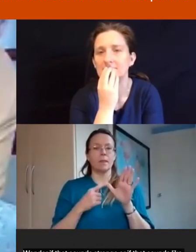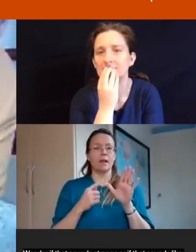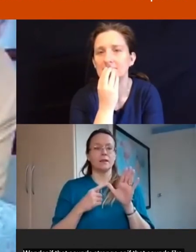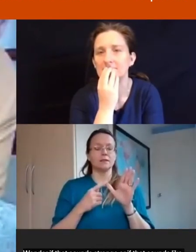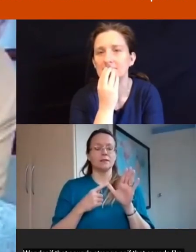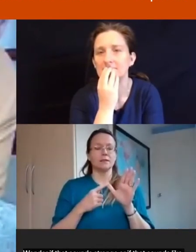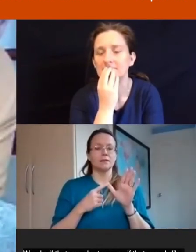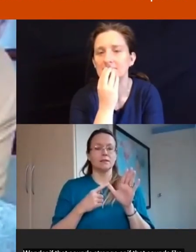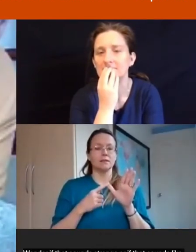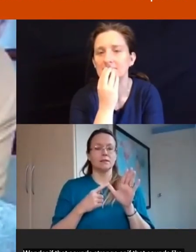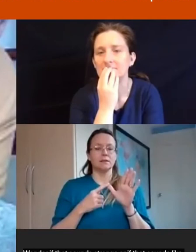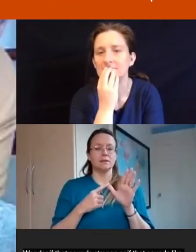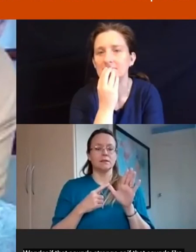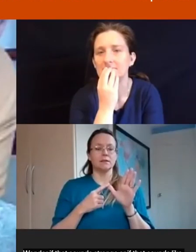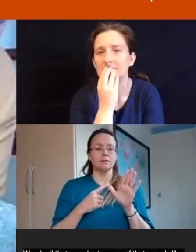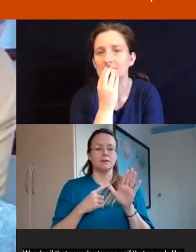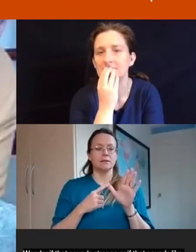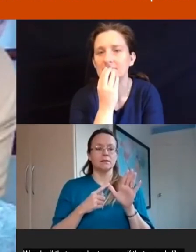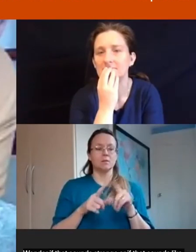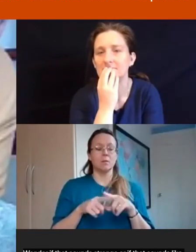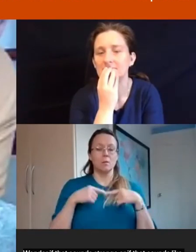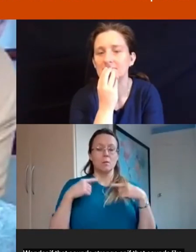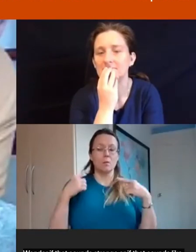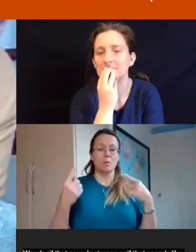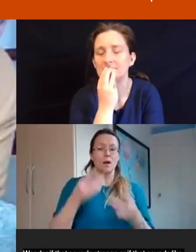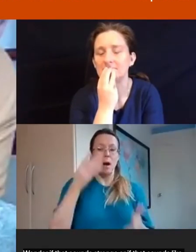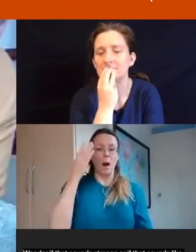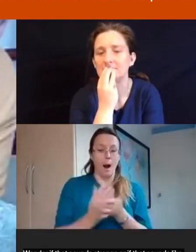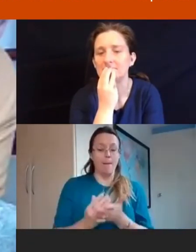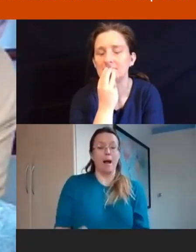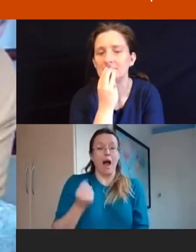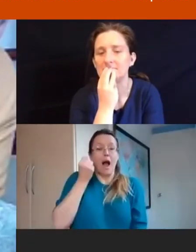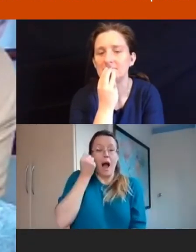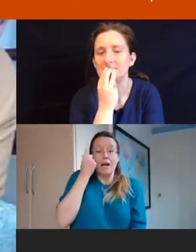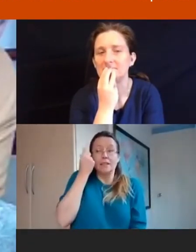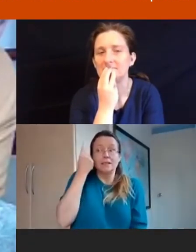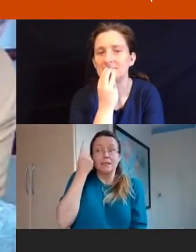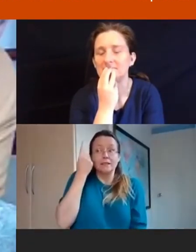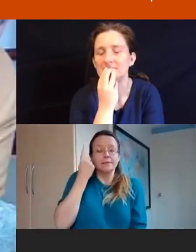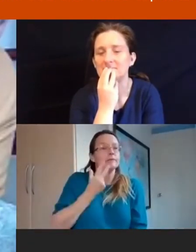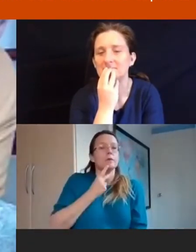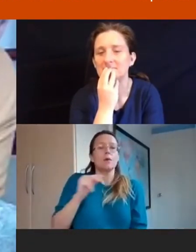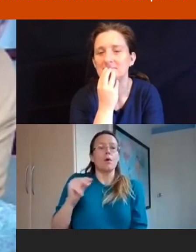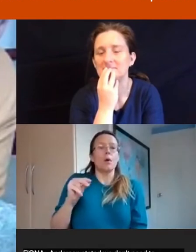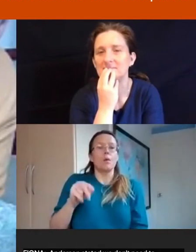Anderson stated, we don't need to understand, we just need to show up and present in the